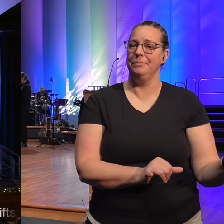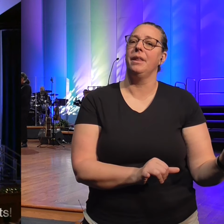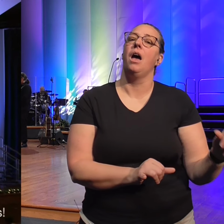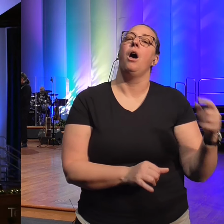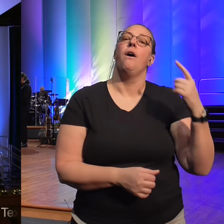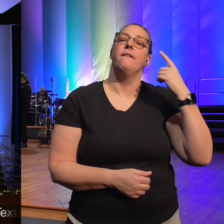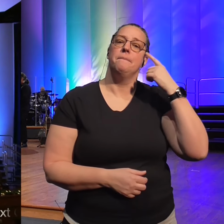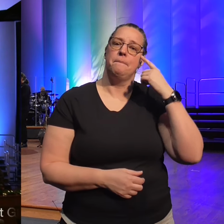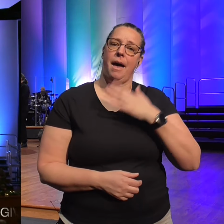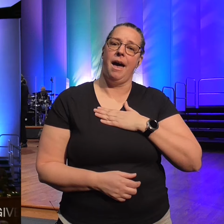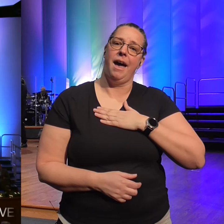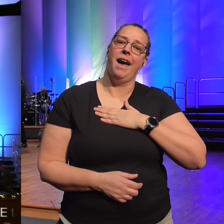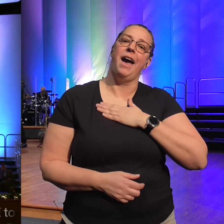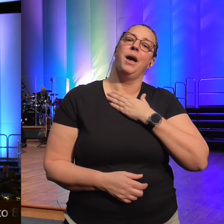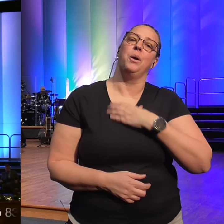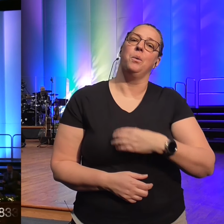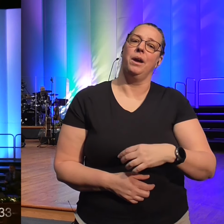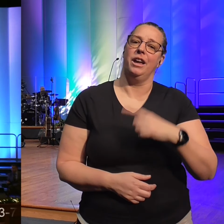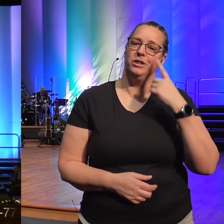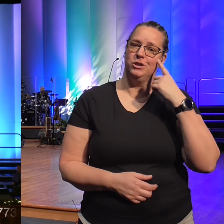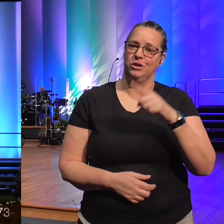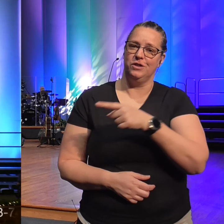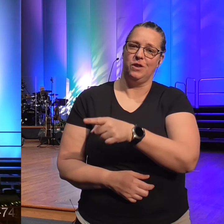this is my